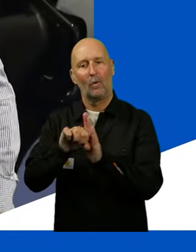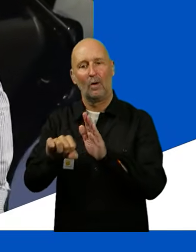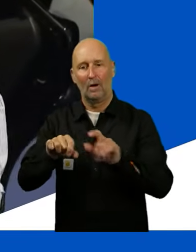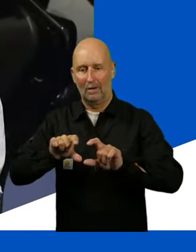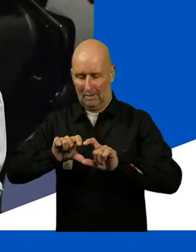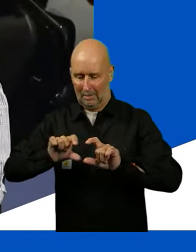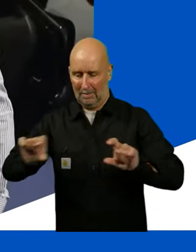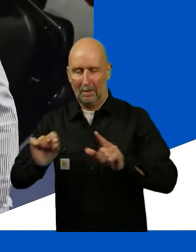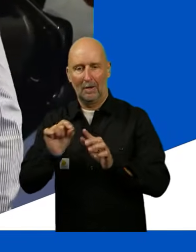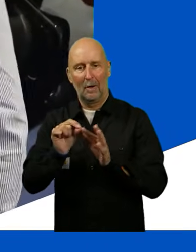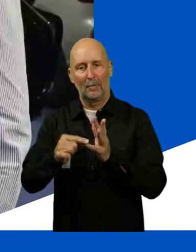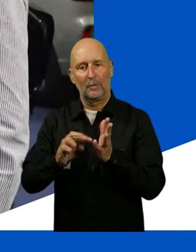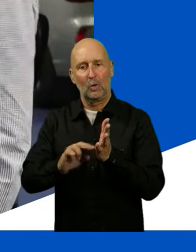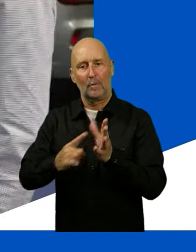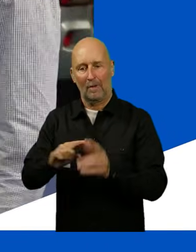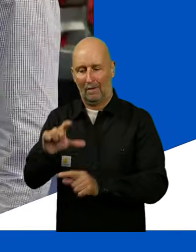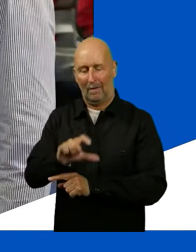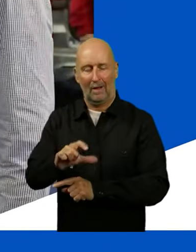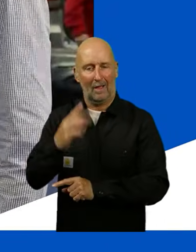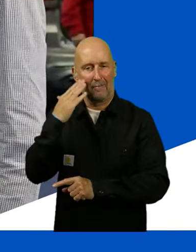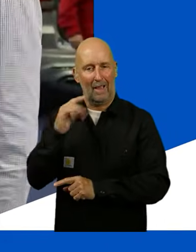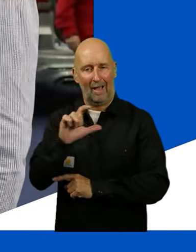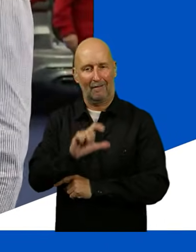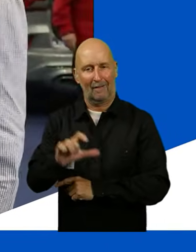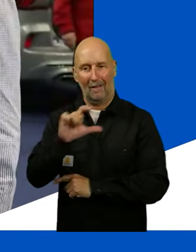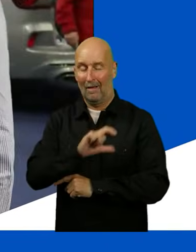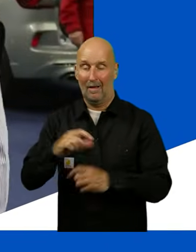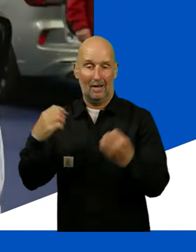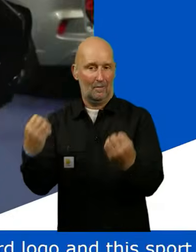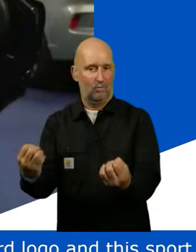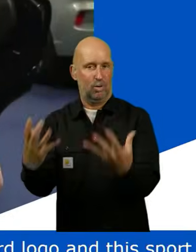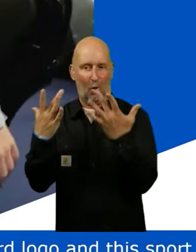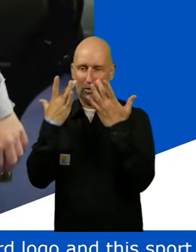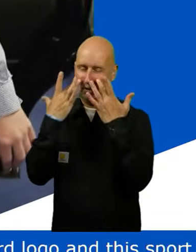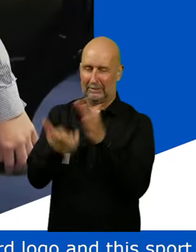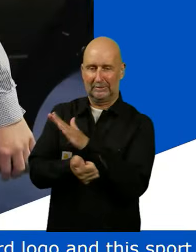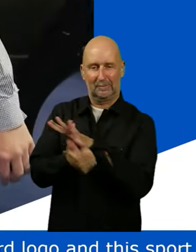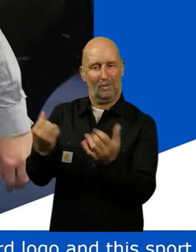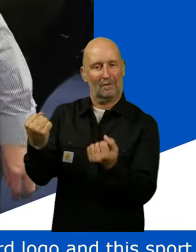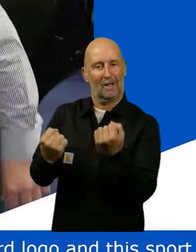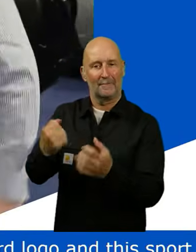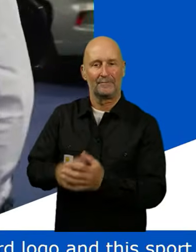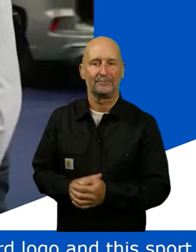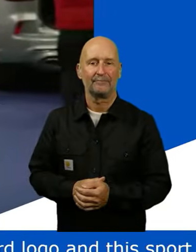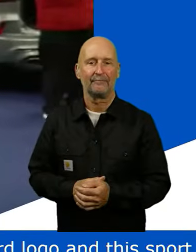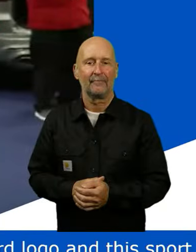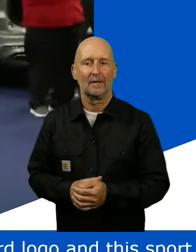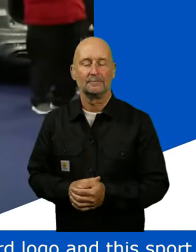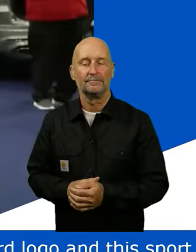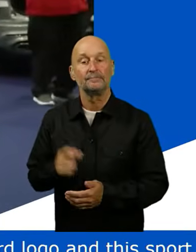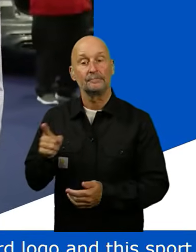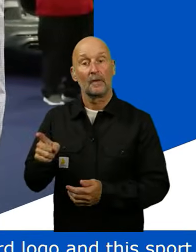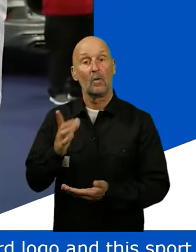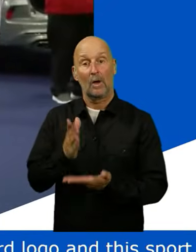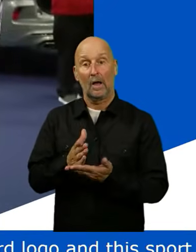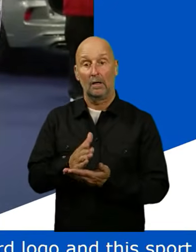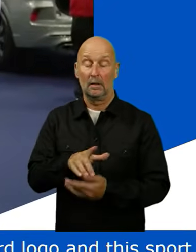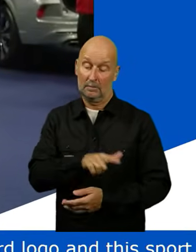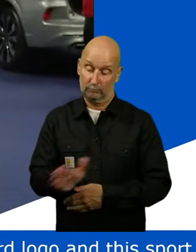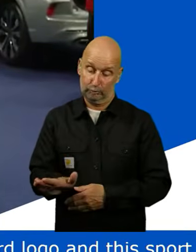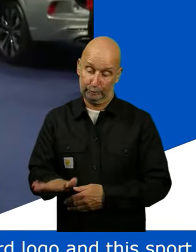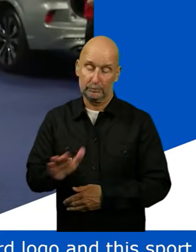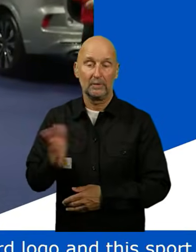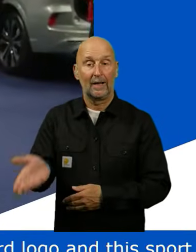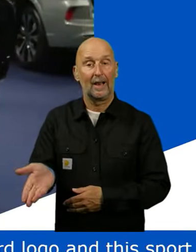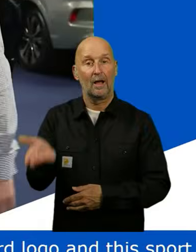Puma lettering in black to give it a really bold, sporty look. Higher end models have an electric tailgate.